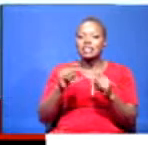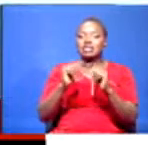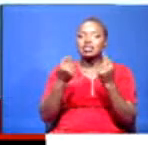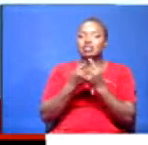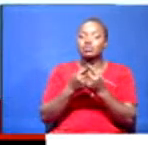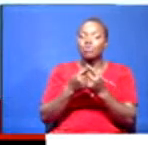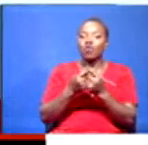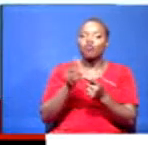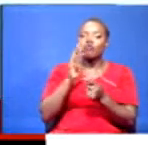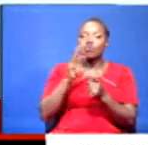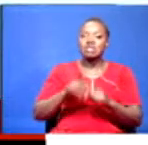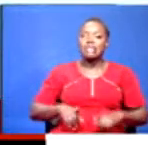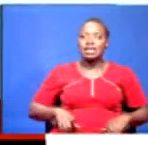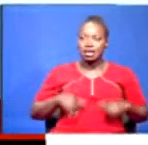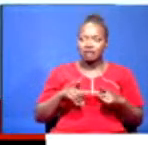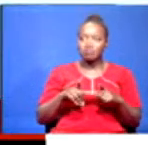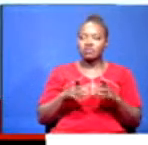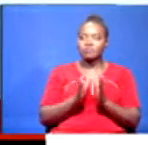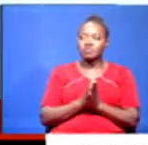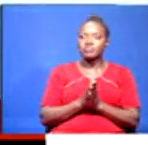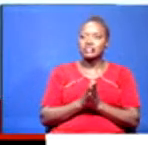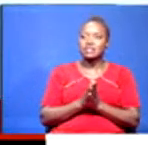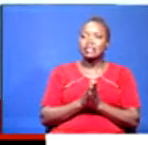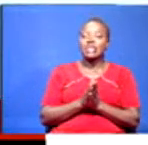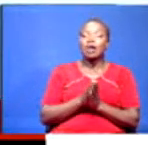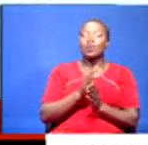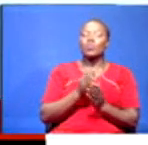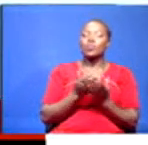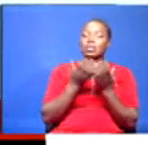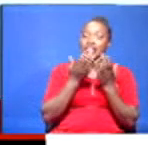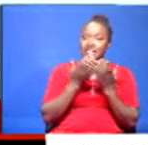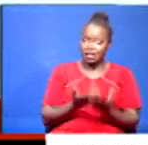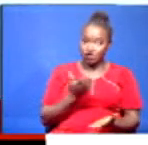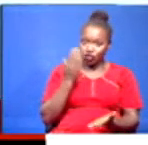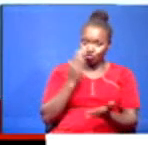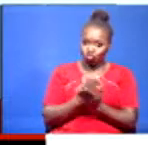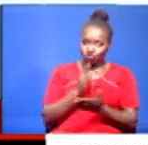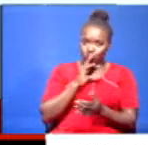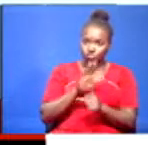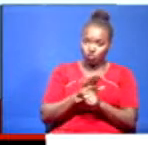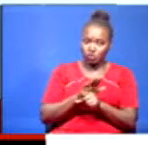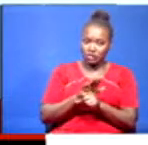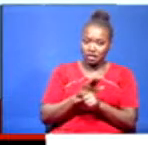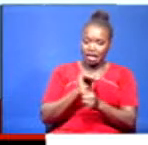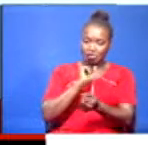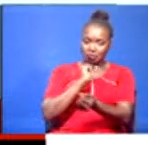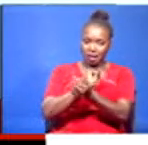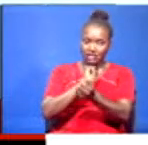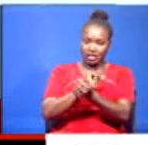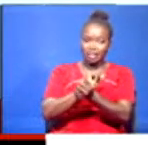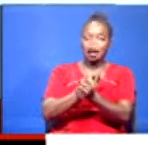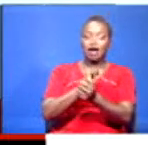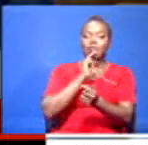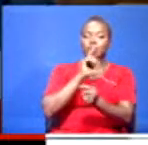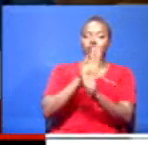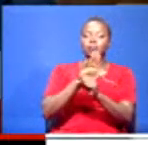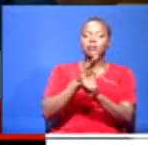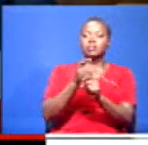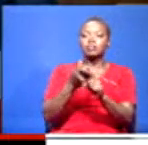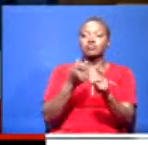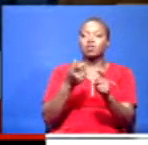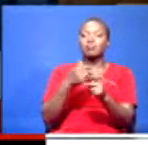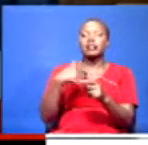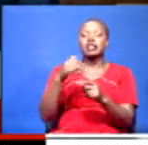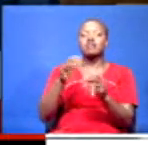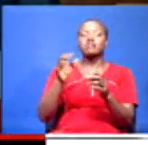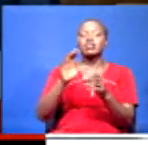life. With concrete promises and binding promises coming from every continent.